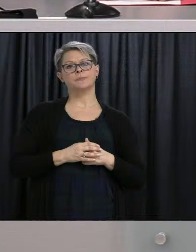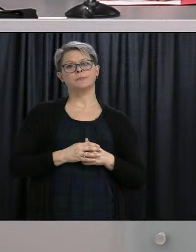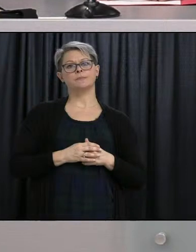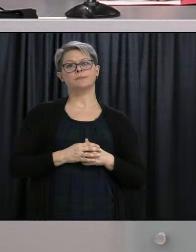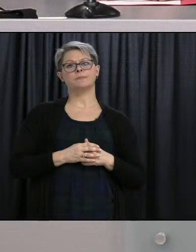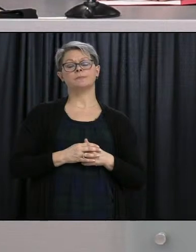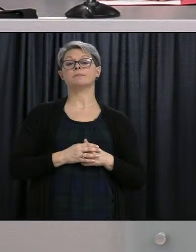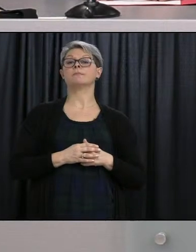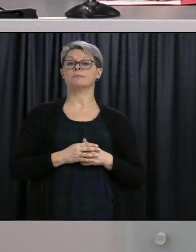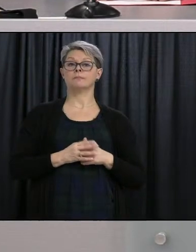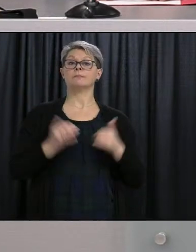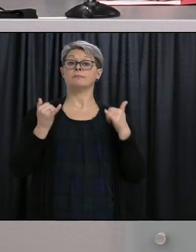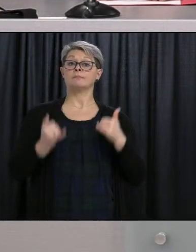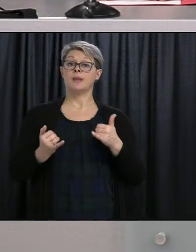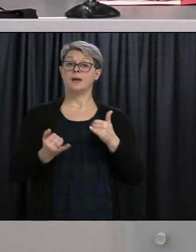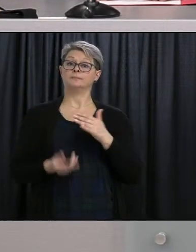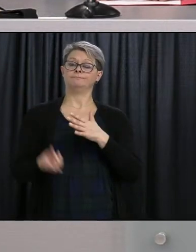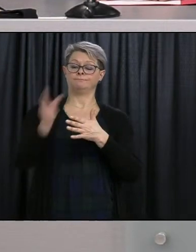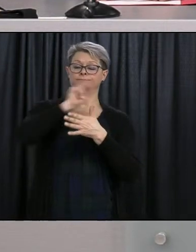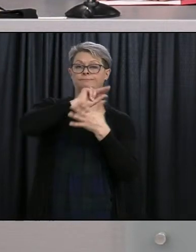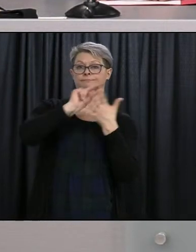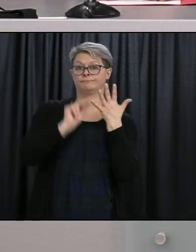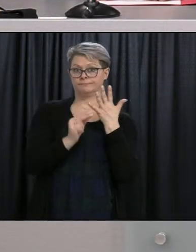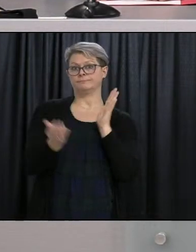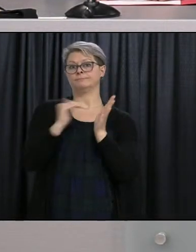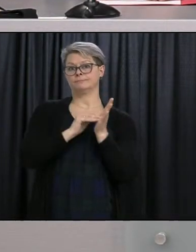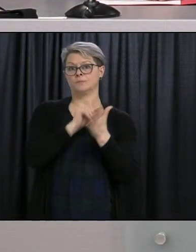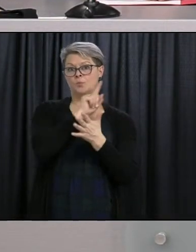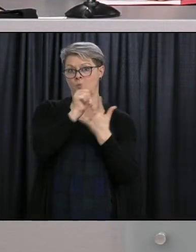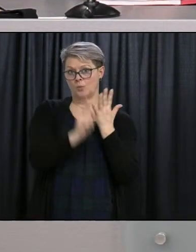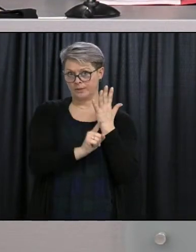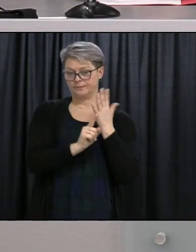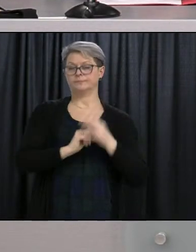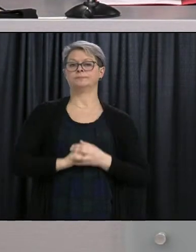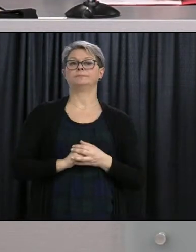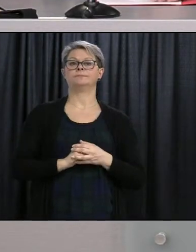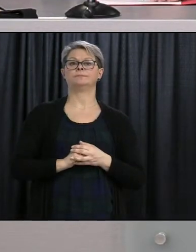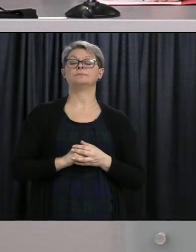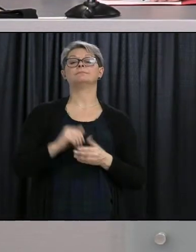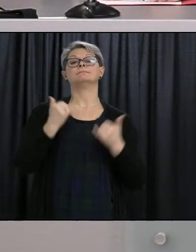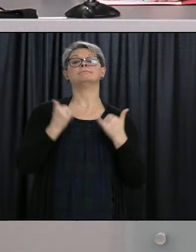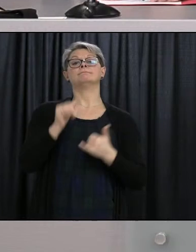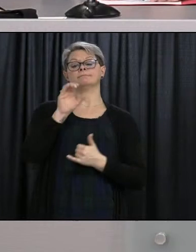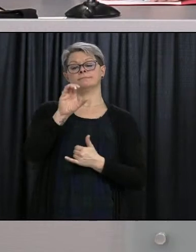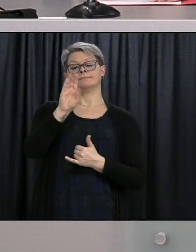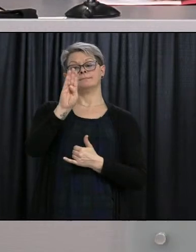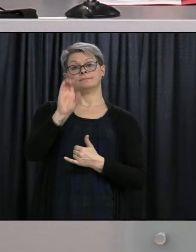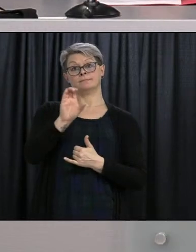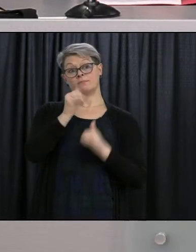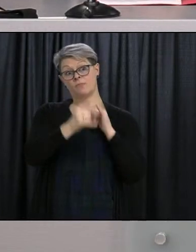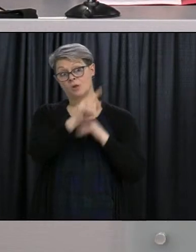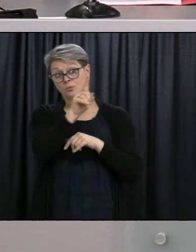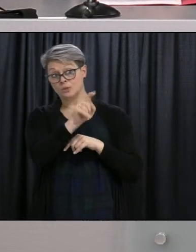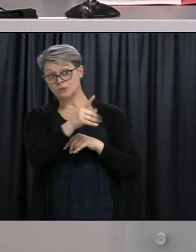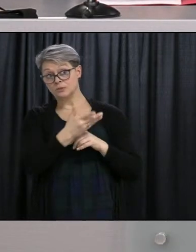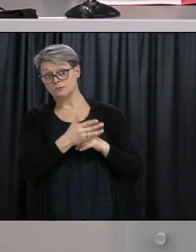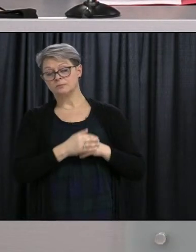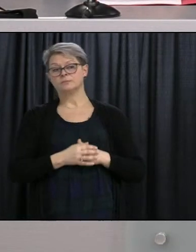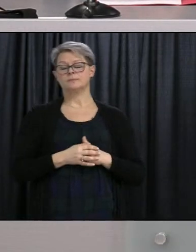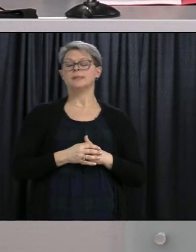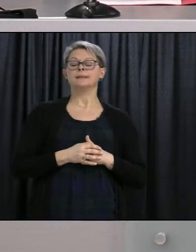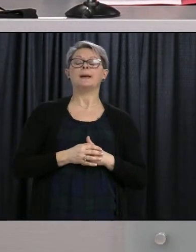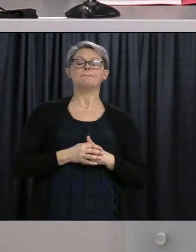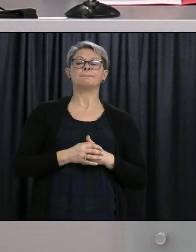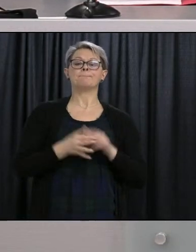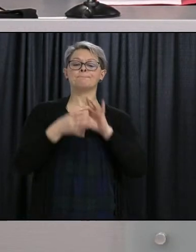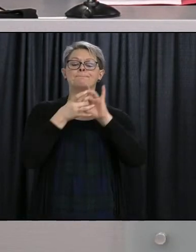I will now go back through each reporter to see if you have one final question. Peter Cowan with CBC. Do you have a final question? I do, and it's